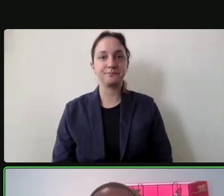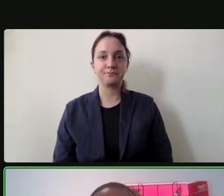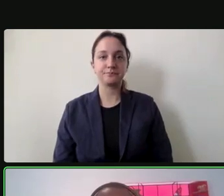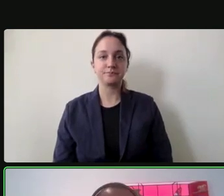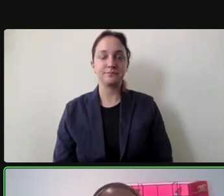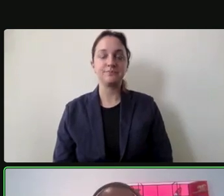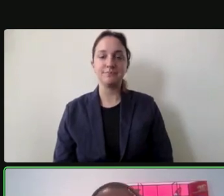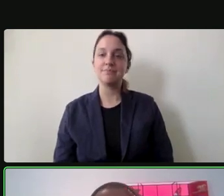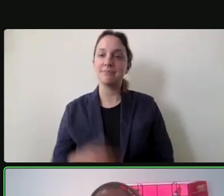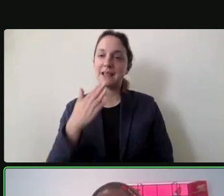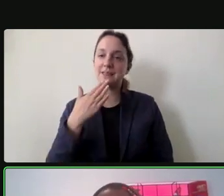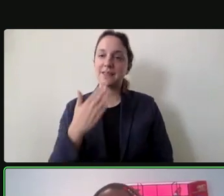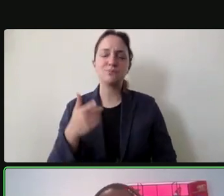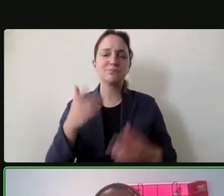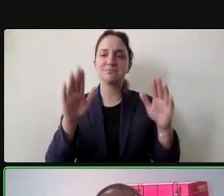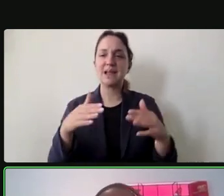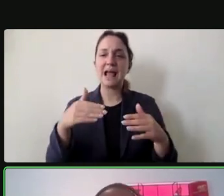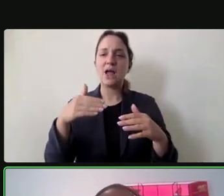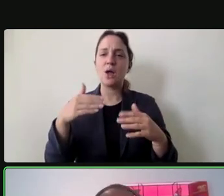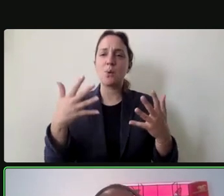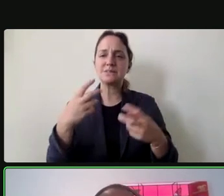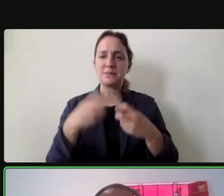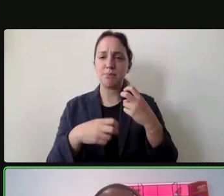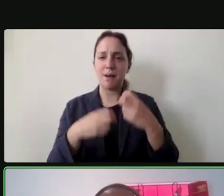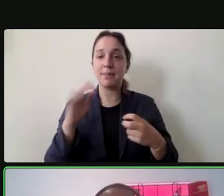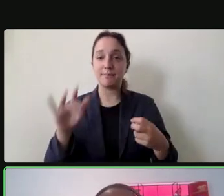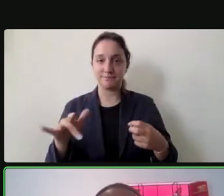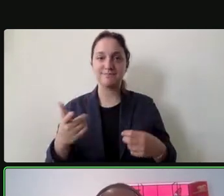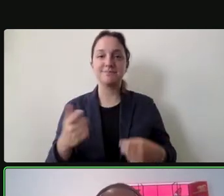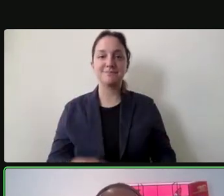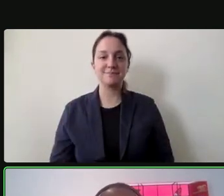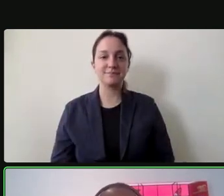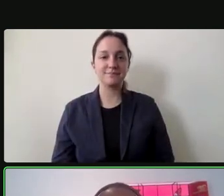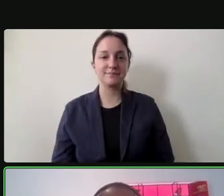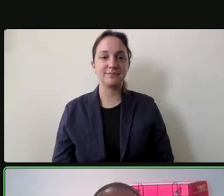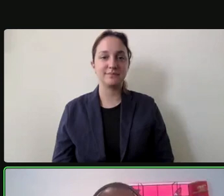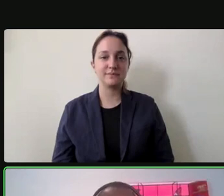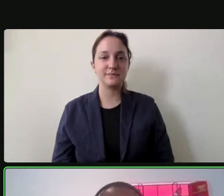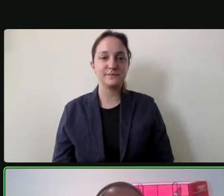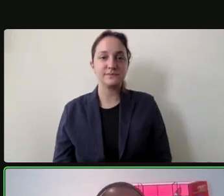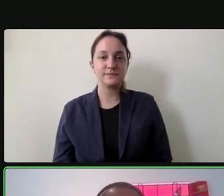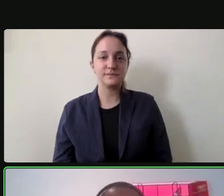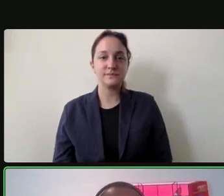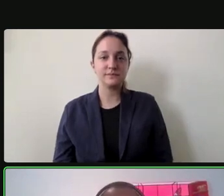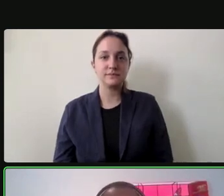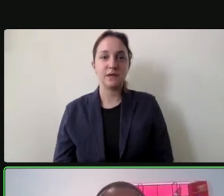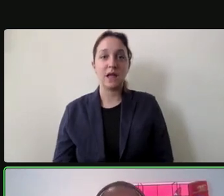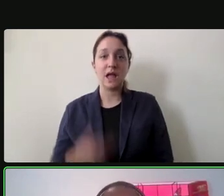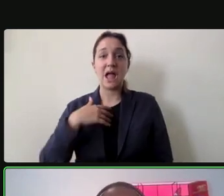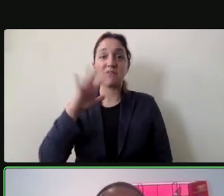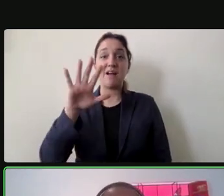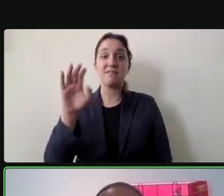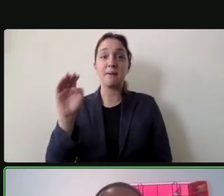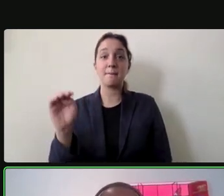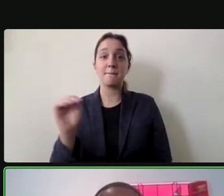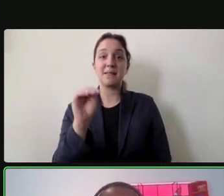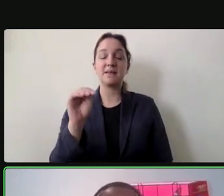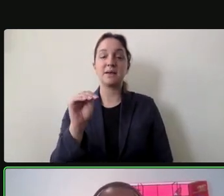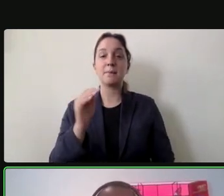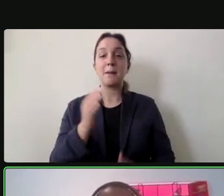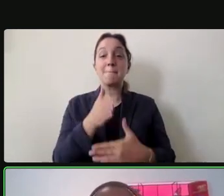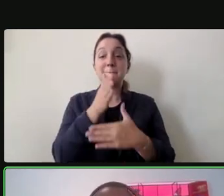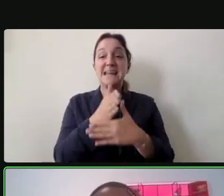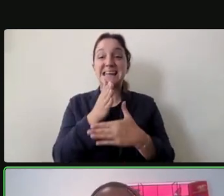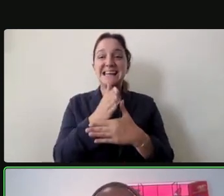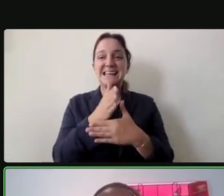Thank you. So what's the problem? Next slide. The problem is that there's 5 million medium-sized buildings